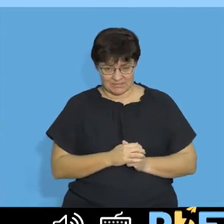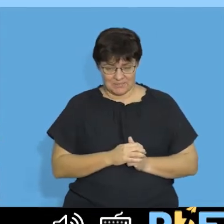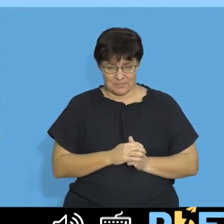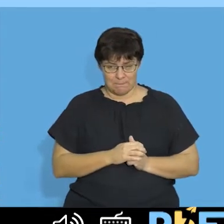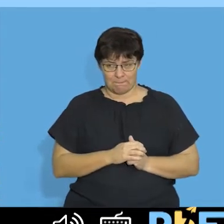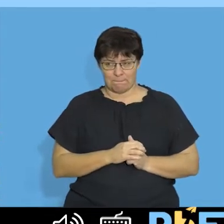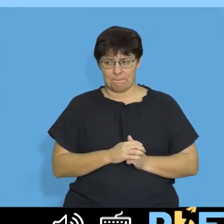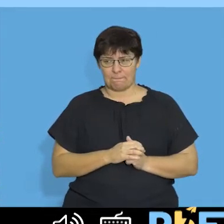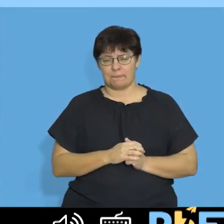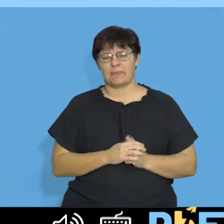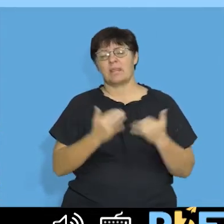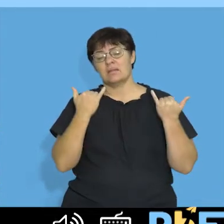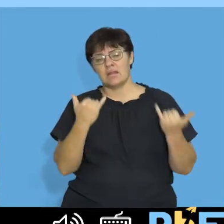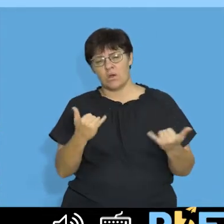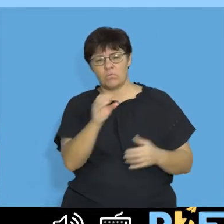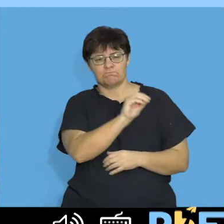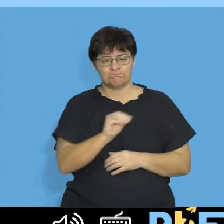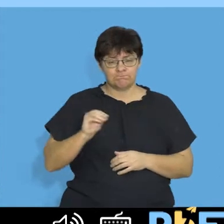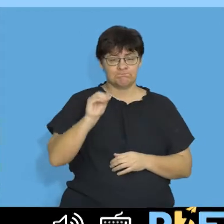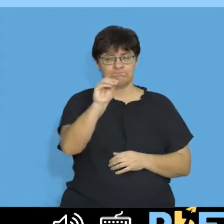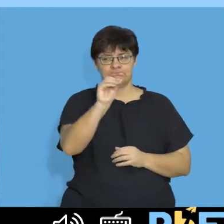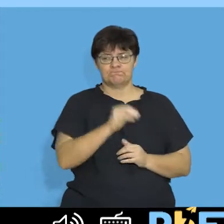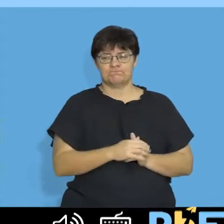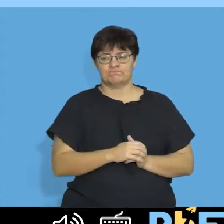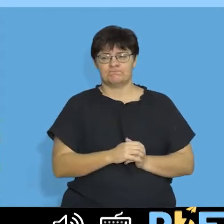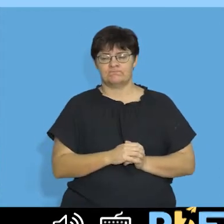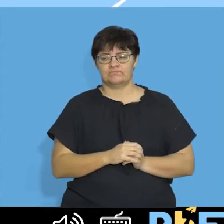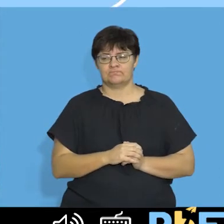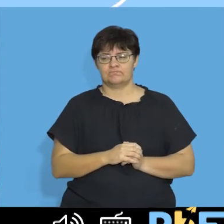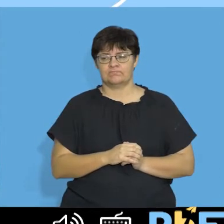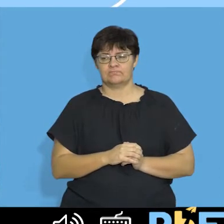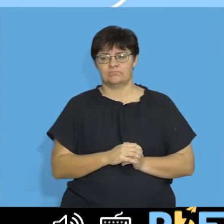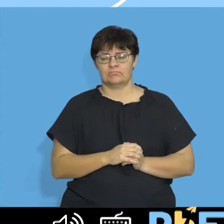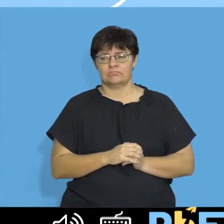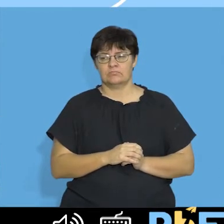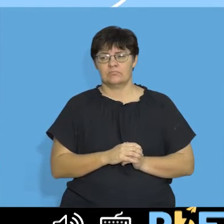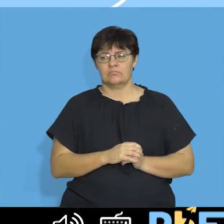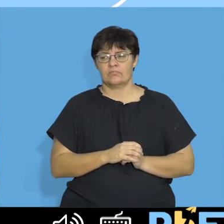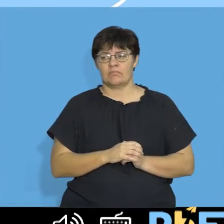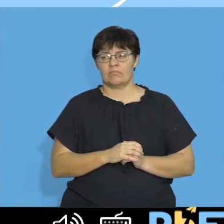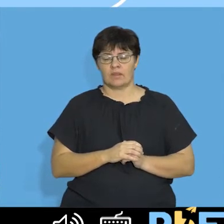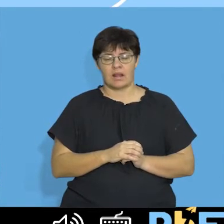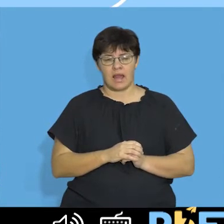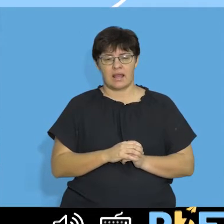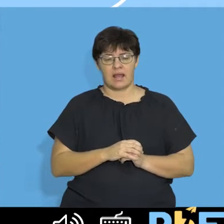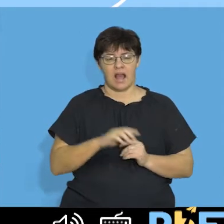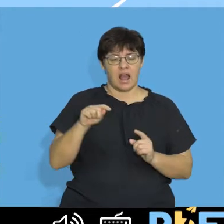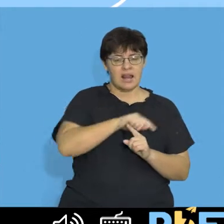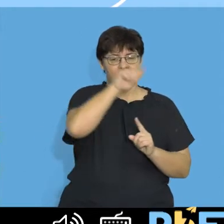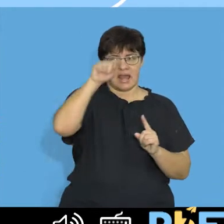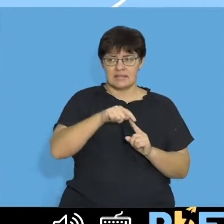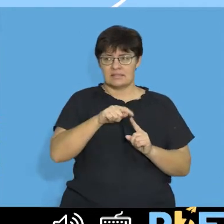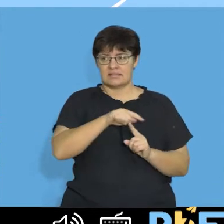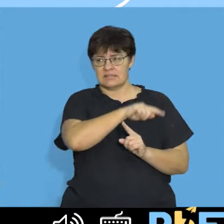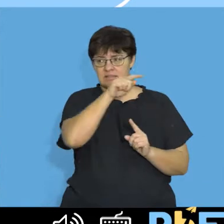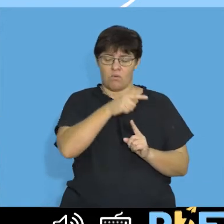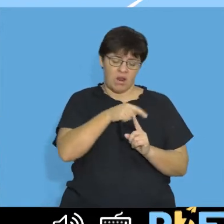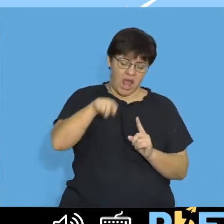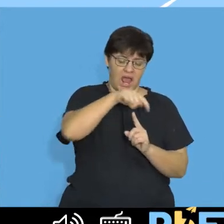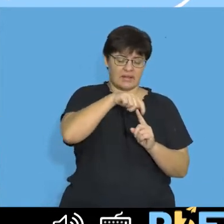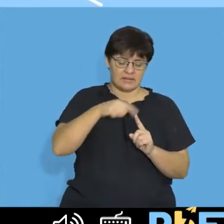simulation a little bit. I'm going to put in some field lines, and I'm also going to put in a voltmeter.